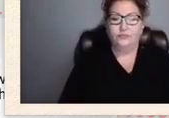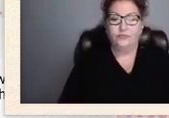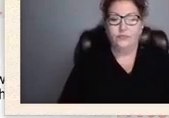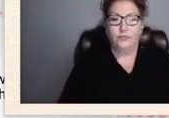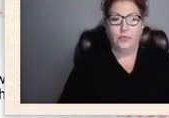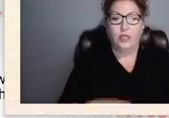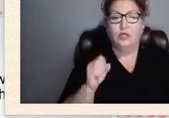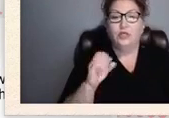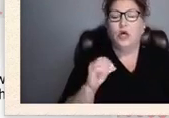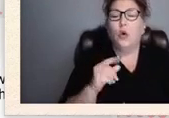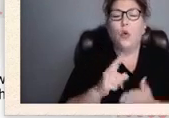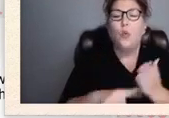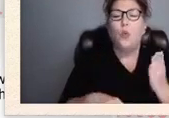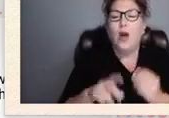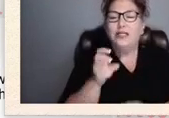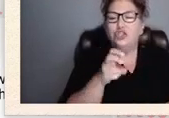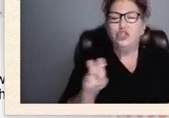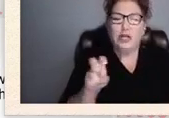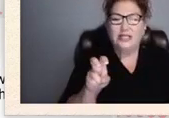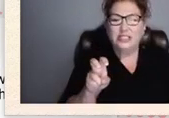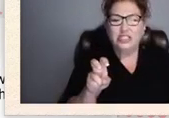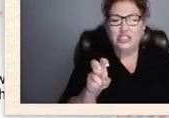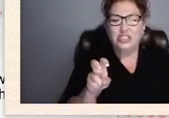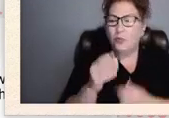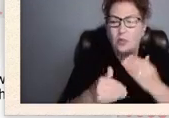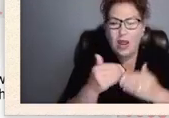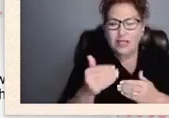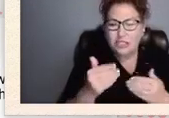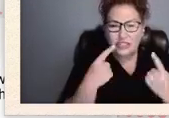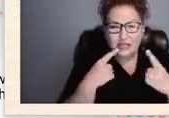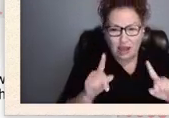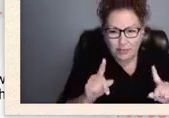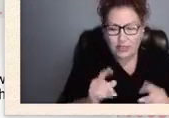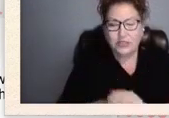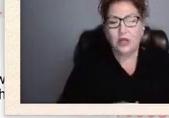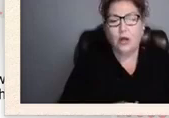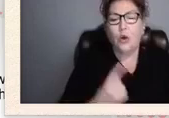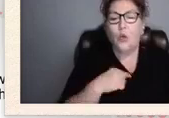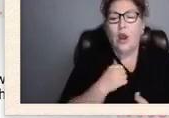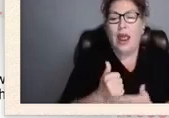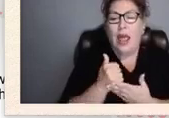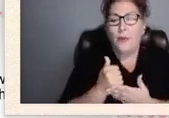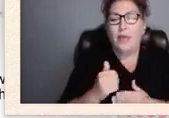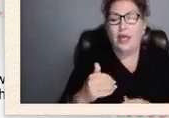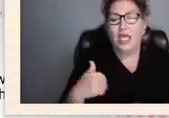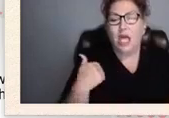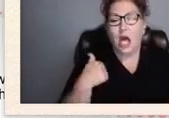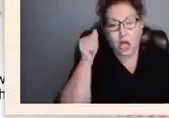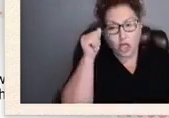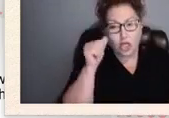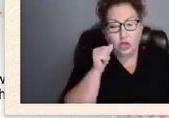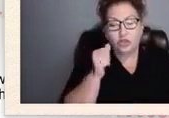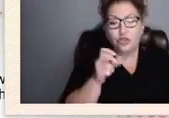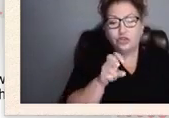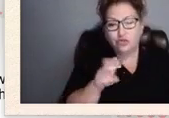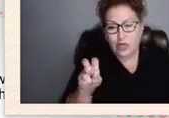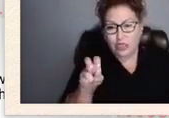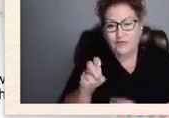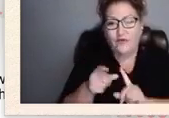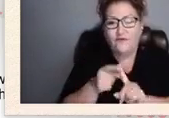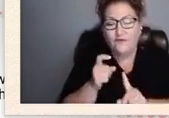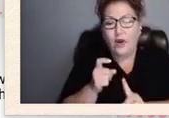So what does transition, the process, accomplish? So we're helping our young adults transfer from